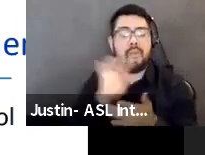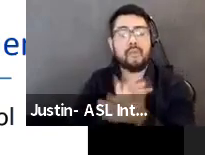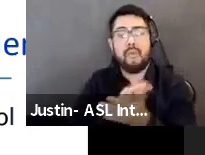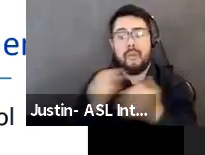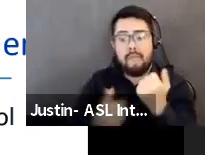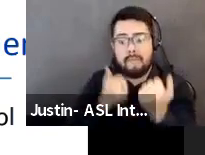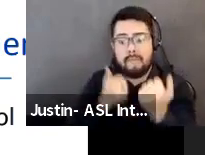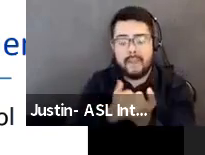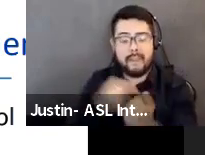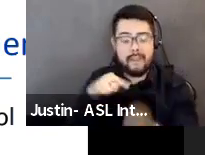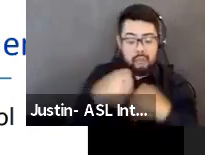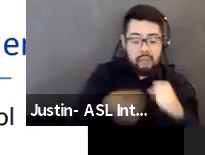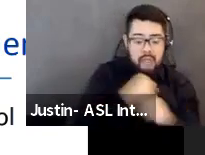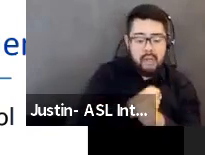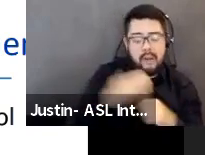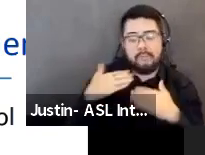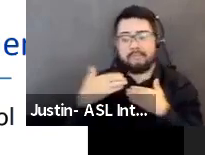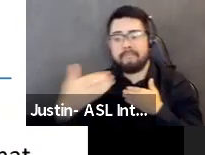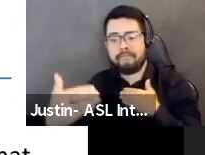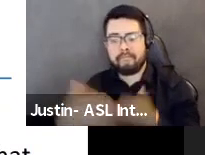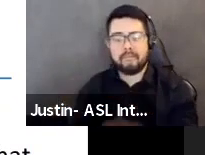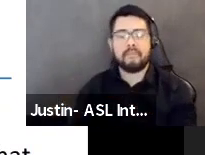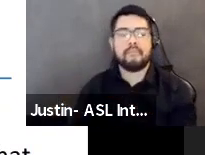this year and in the coming years